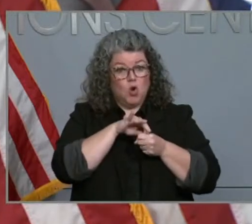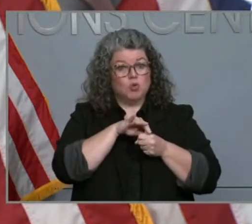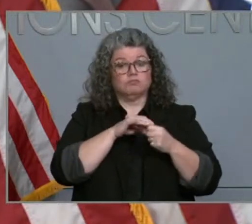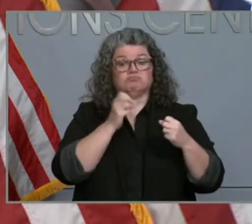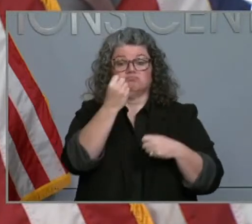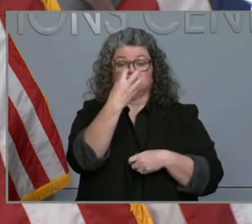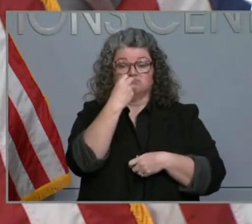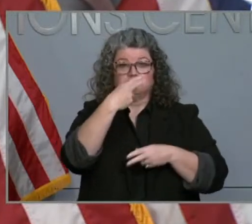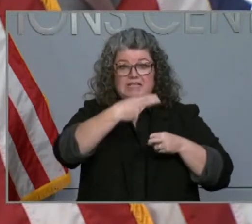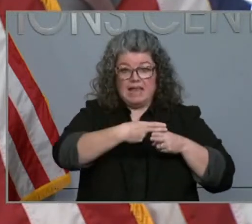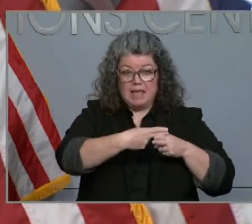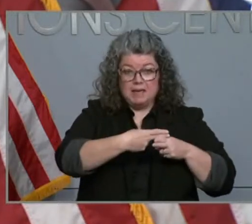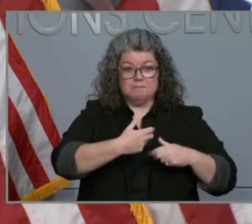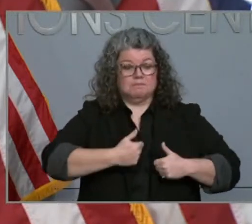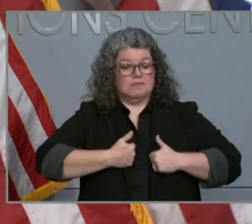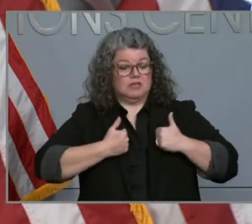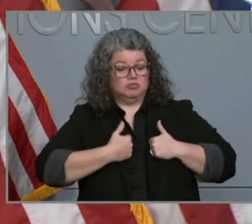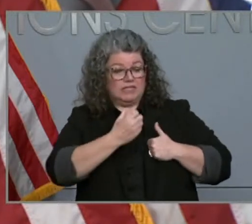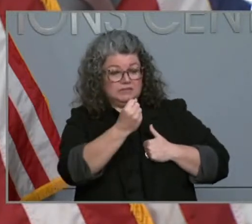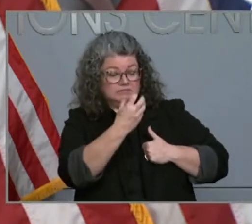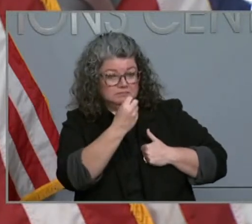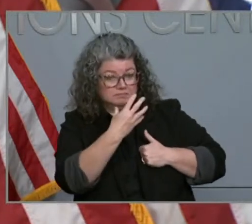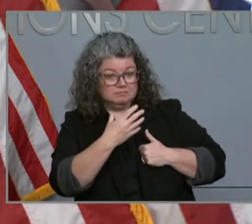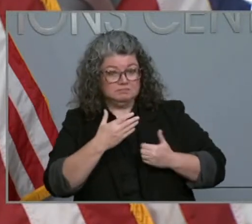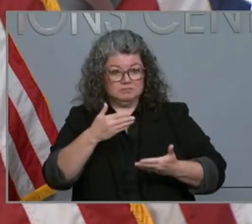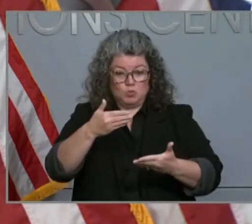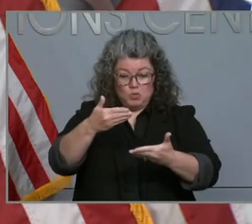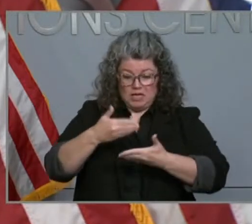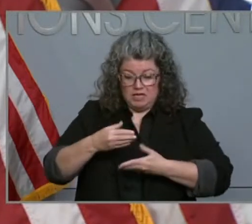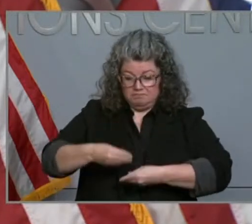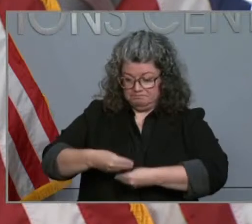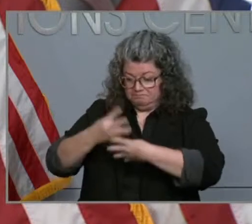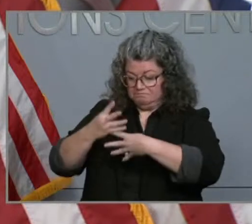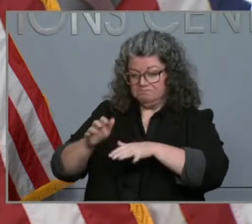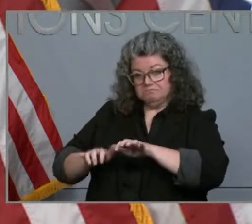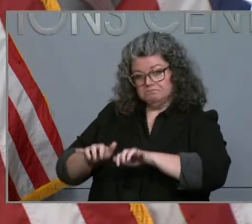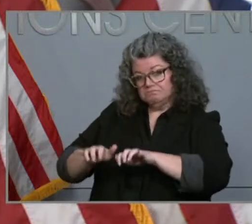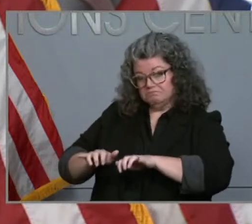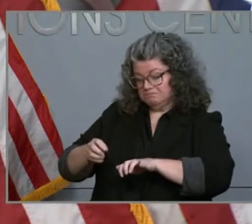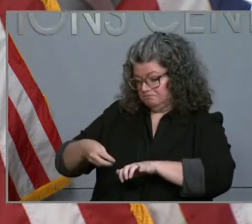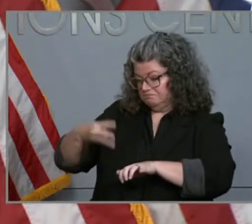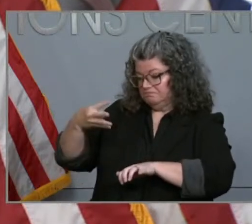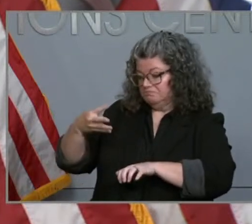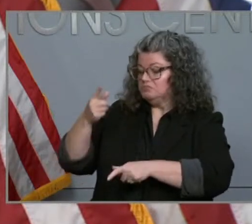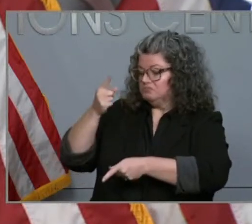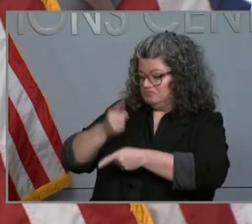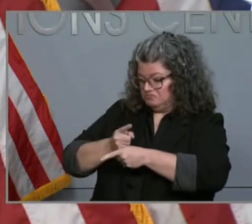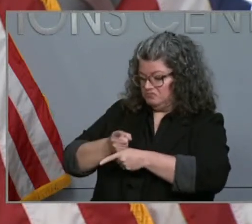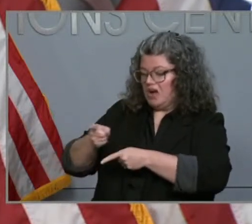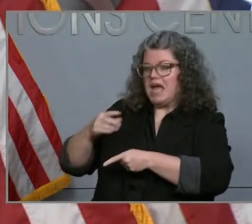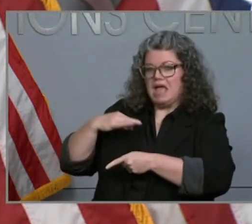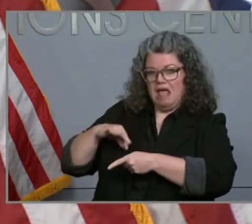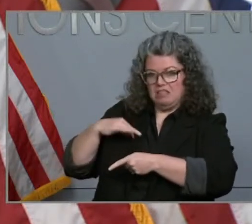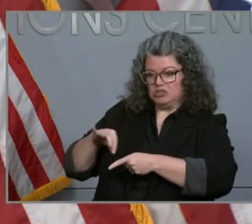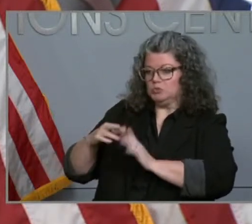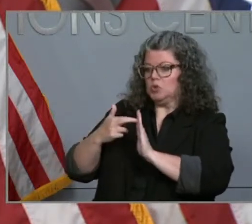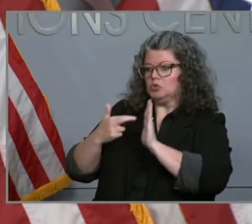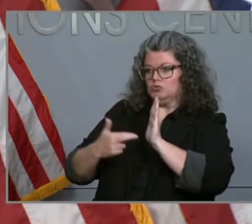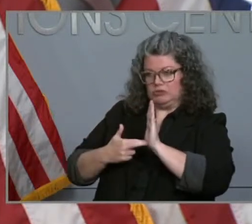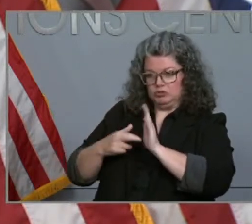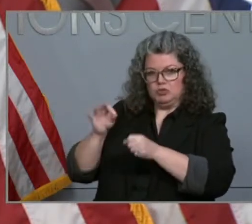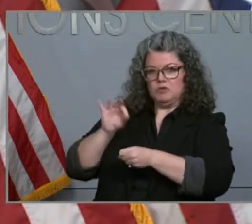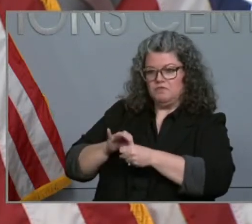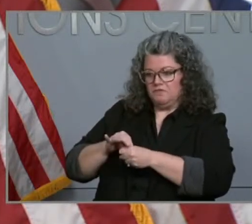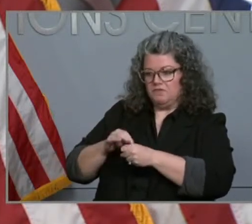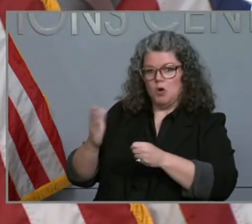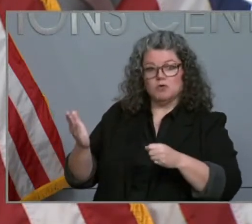their name and their address when they present themselves to vote. We look them up into our system, ensure that they are an eligible registered voter.